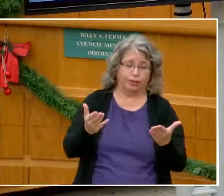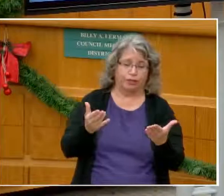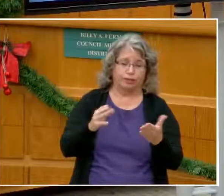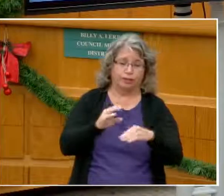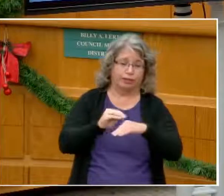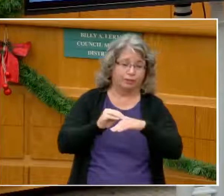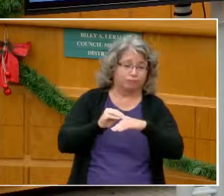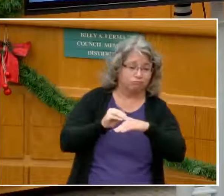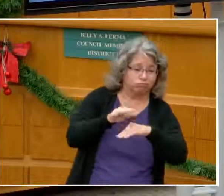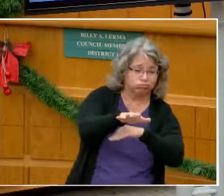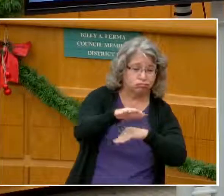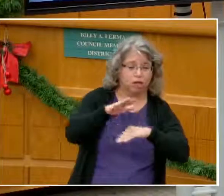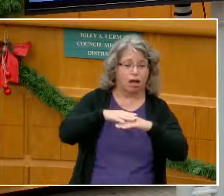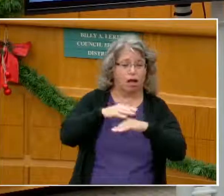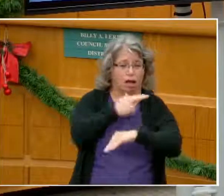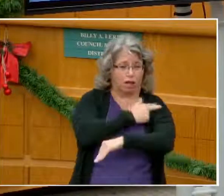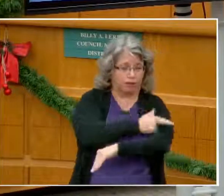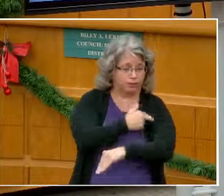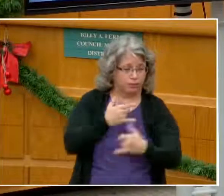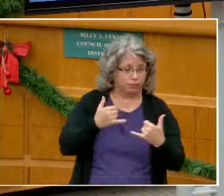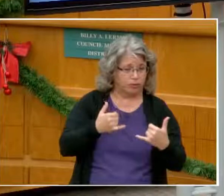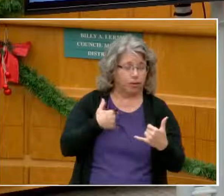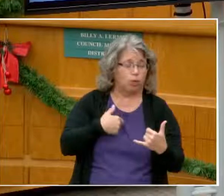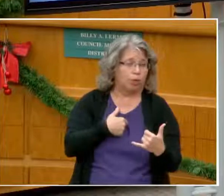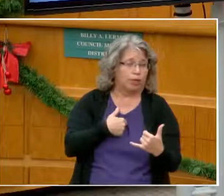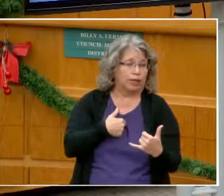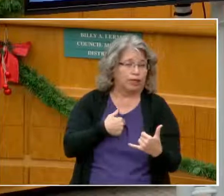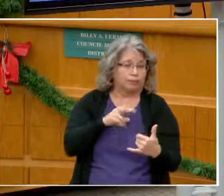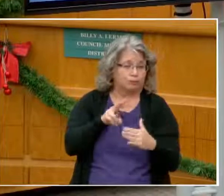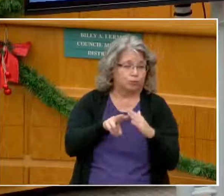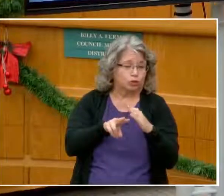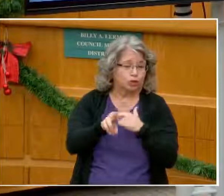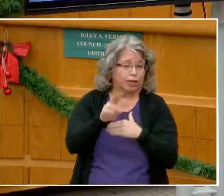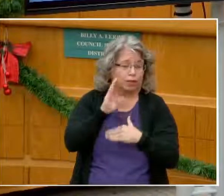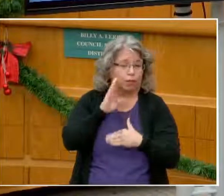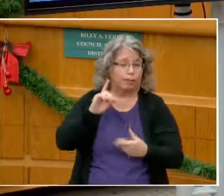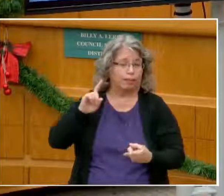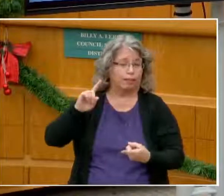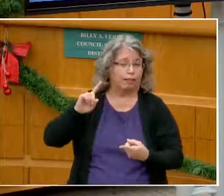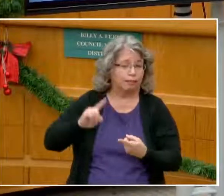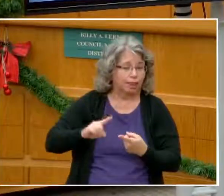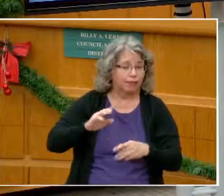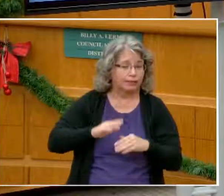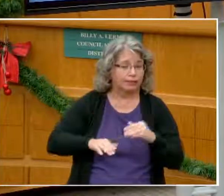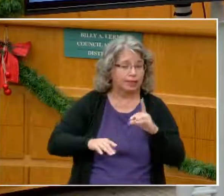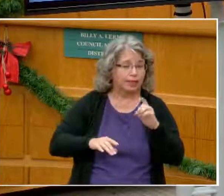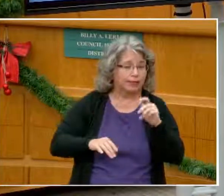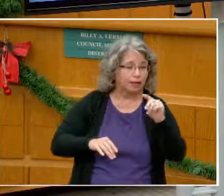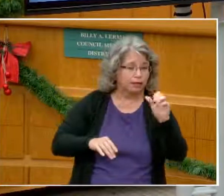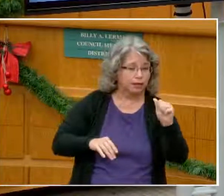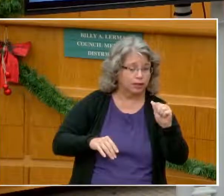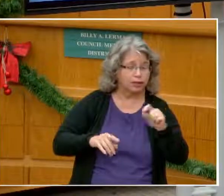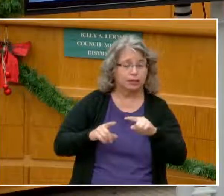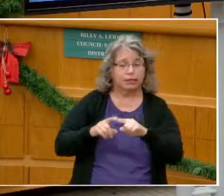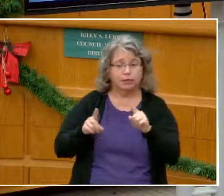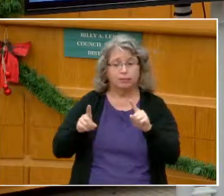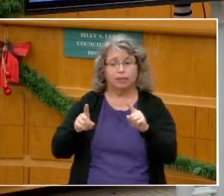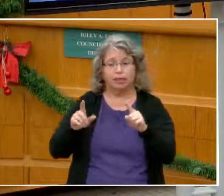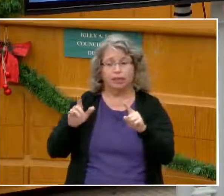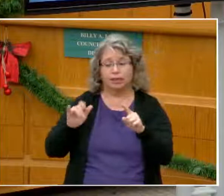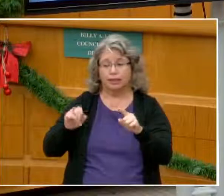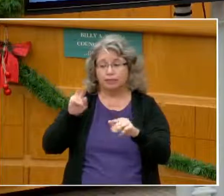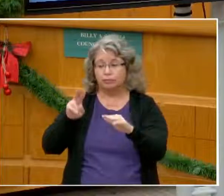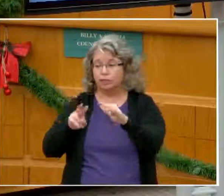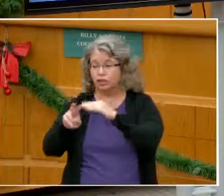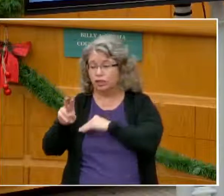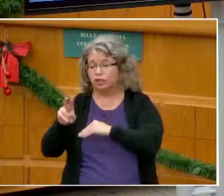we think it's going to be less. The projection is for it to be less, but this projection we're using has been low in the past. And so